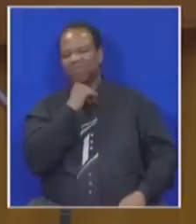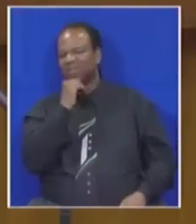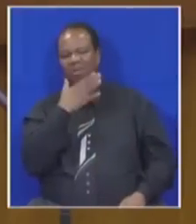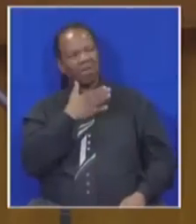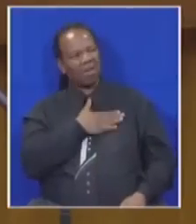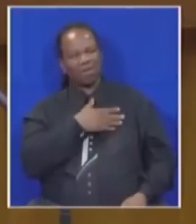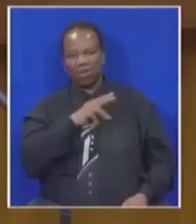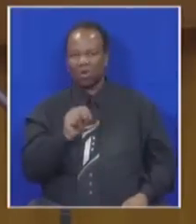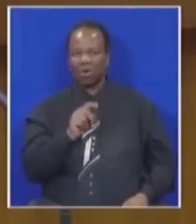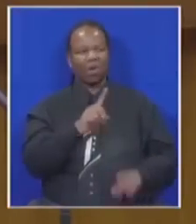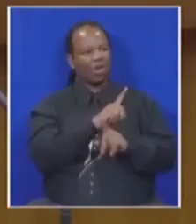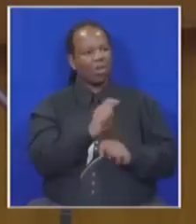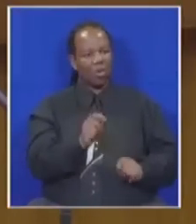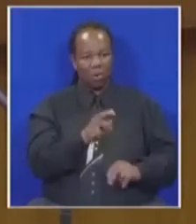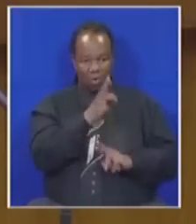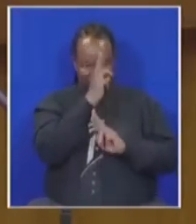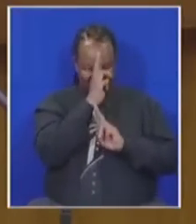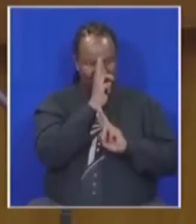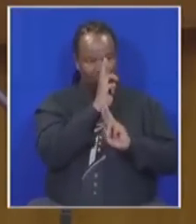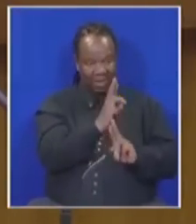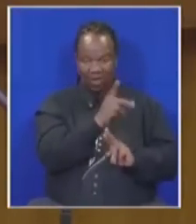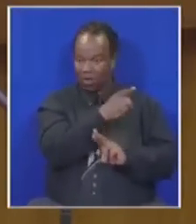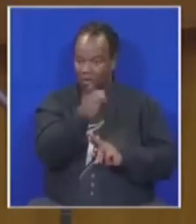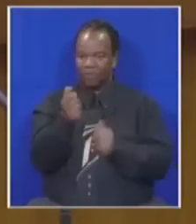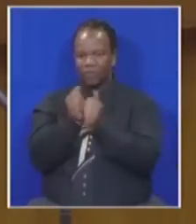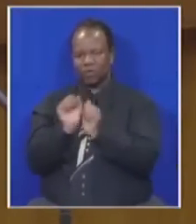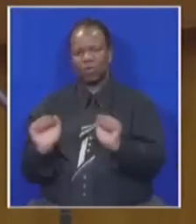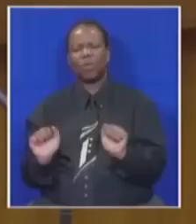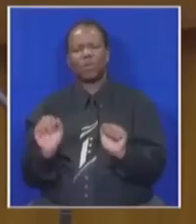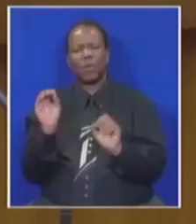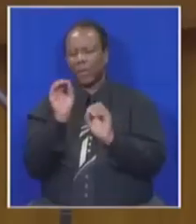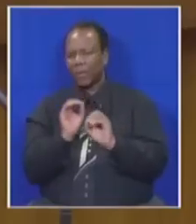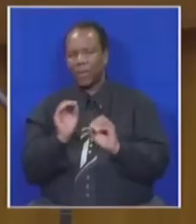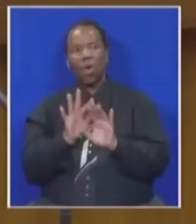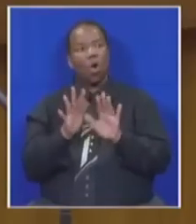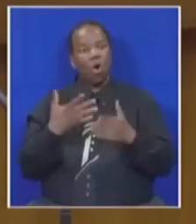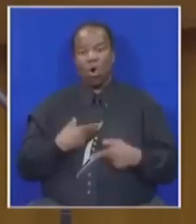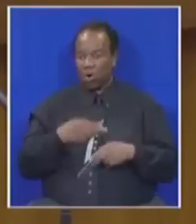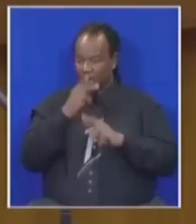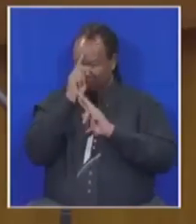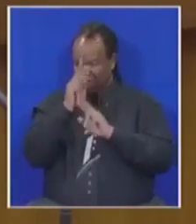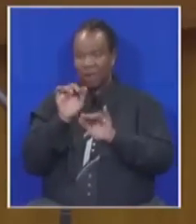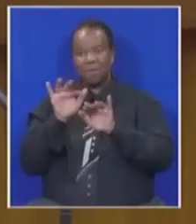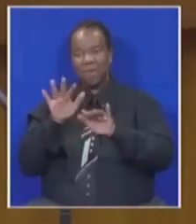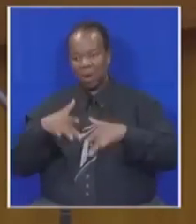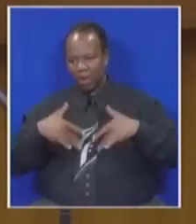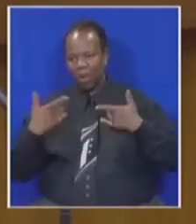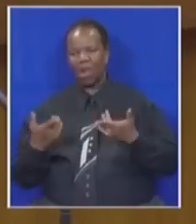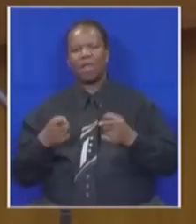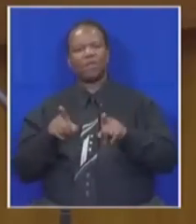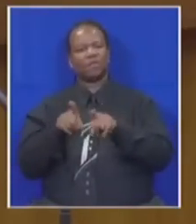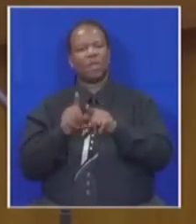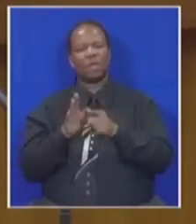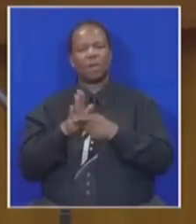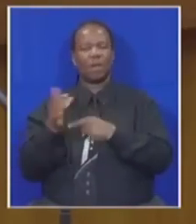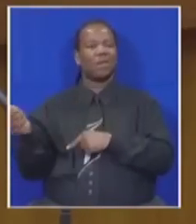has no respect for our democracy or our well-being. Like the appointment of a